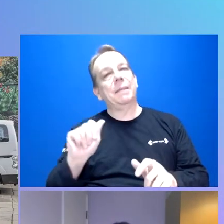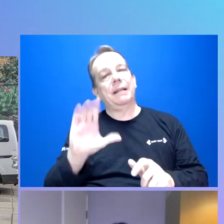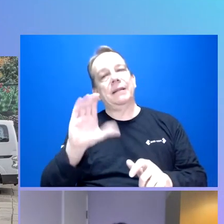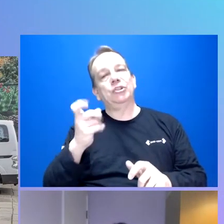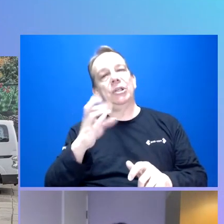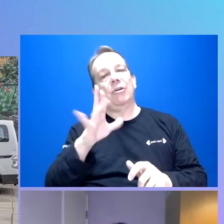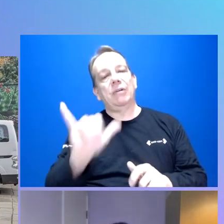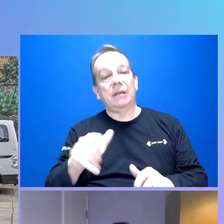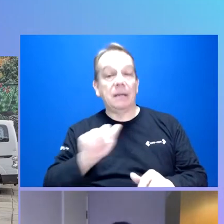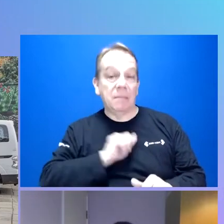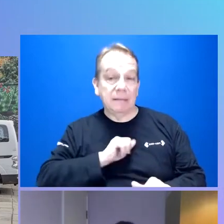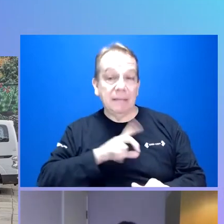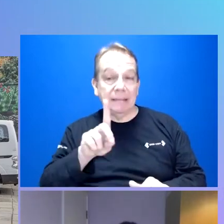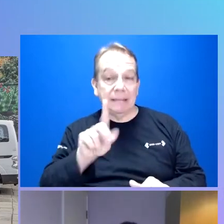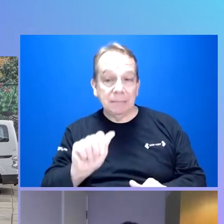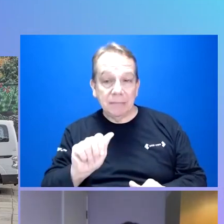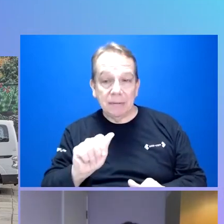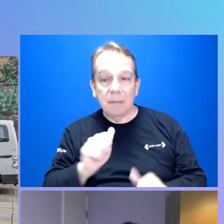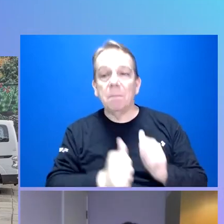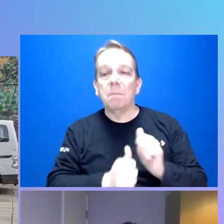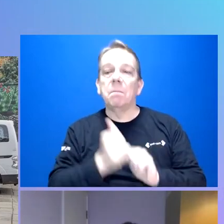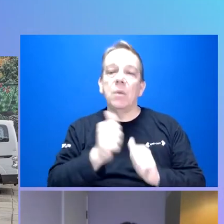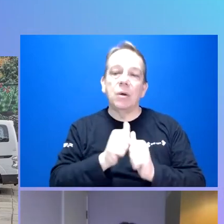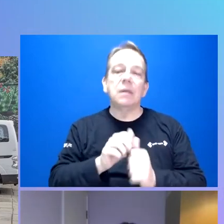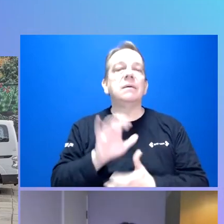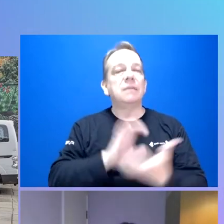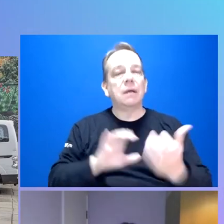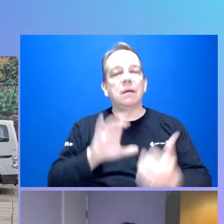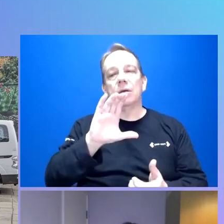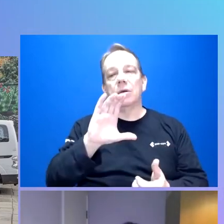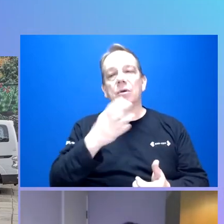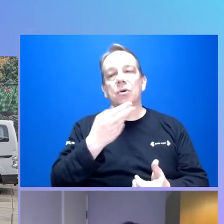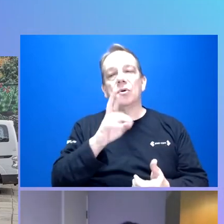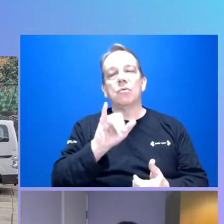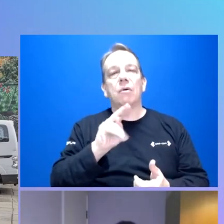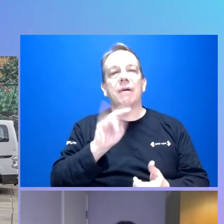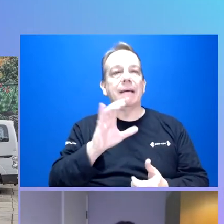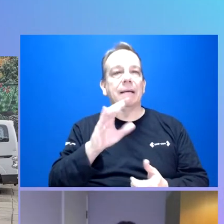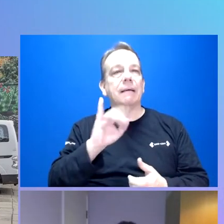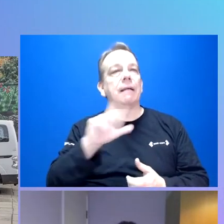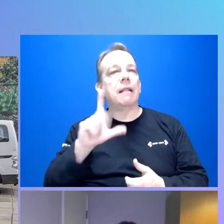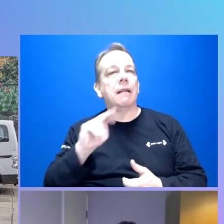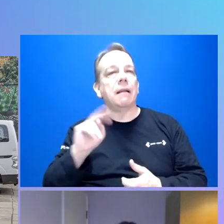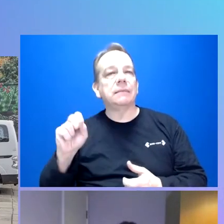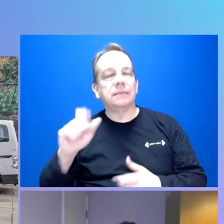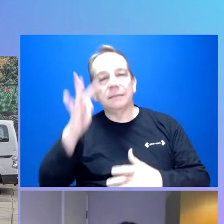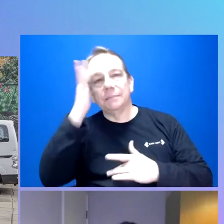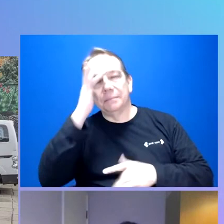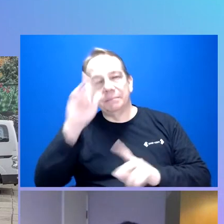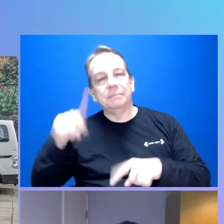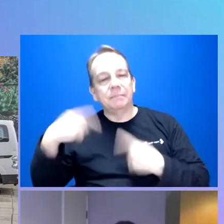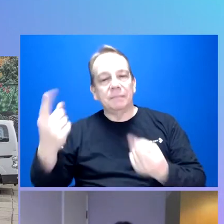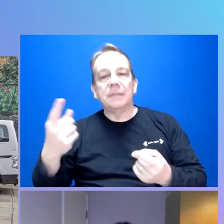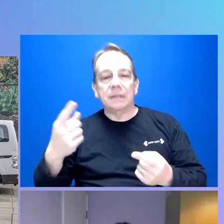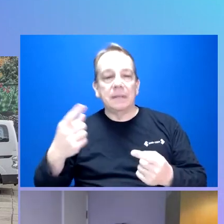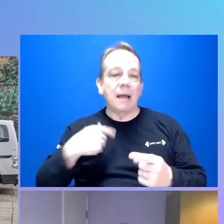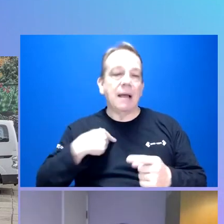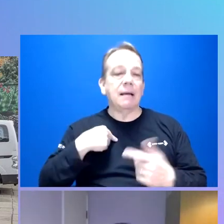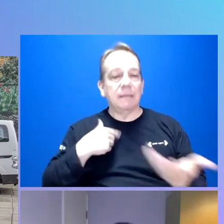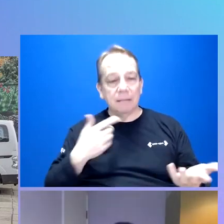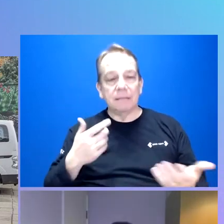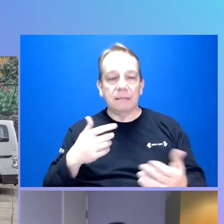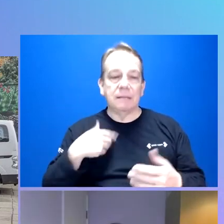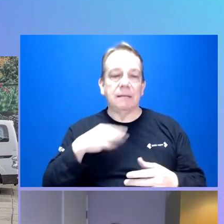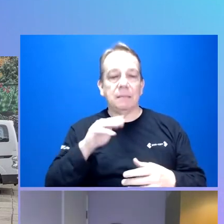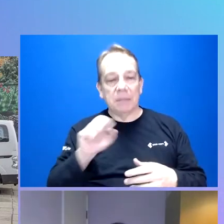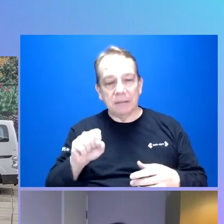I'm disabled myself, mostly a mixture of chronic illnesses and neurodiversity. So my highlights, as I call them, include